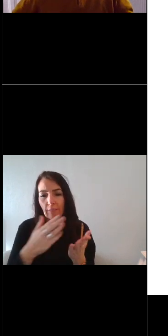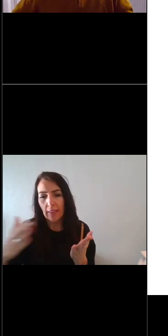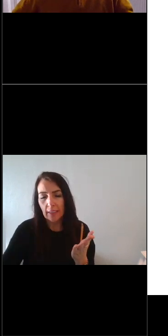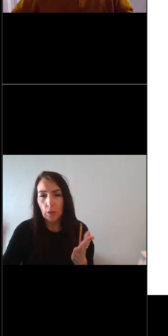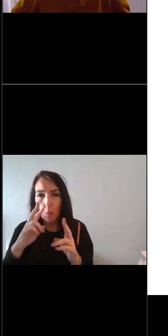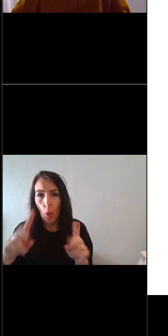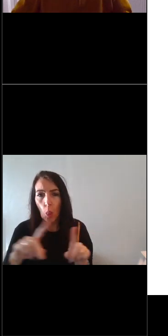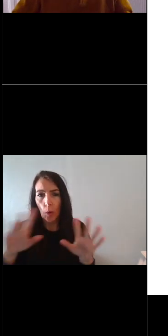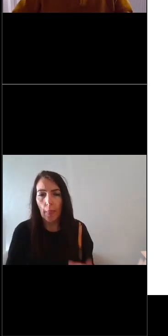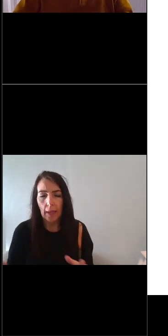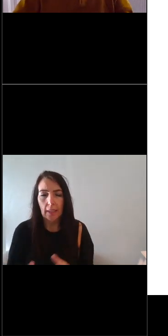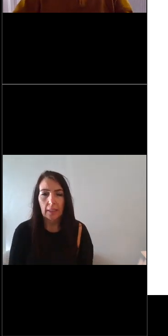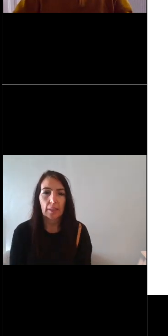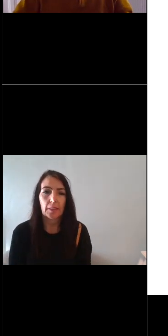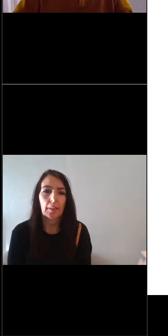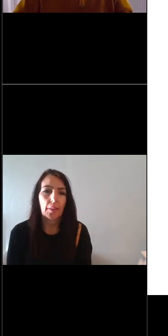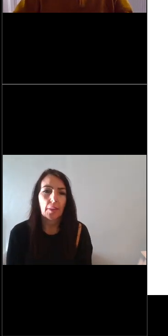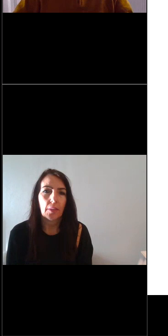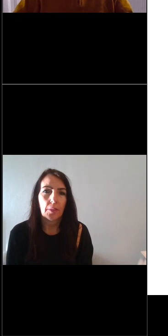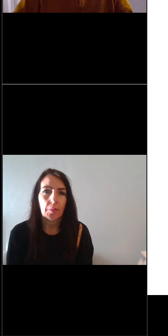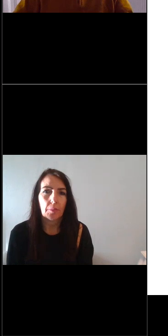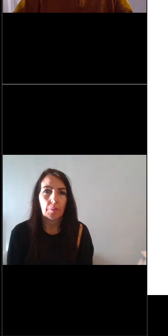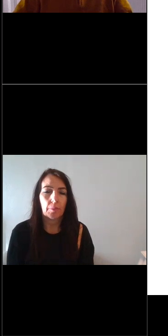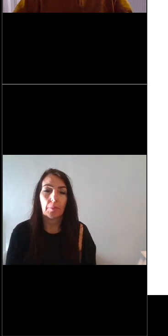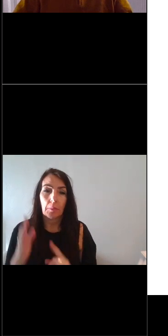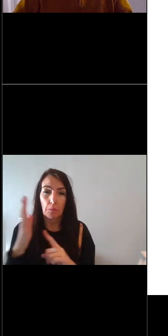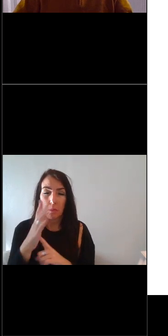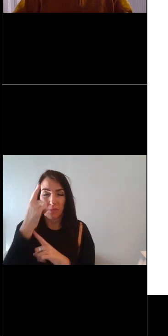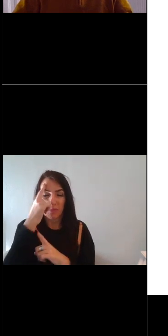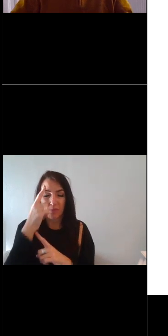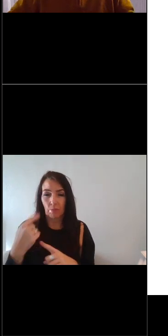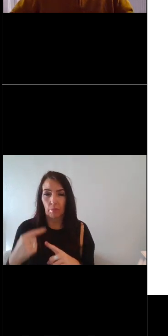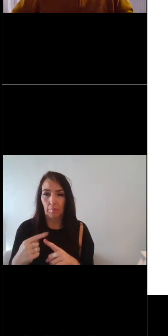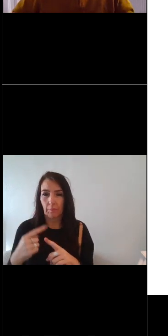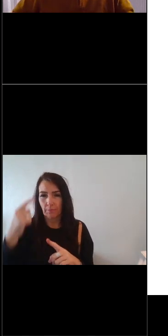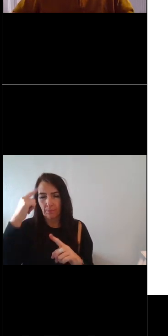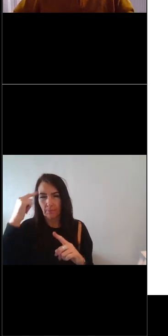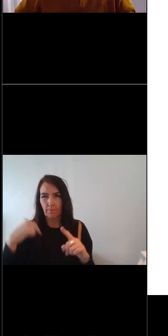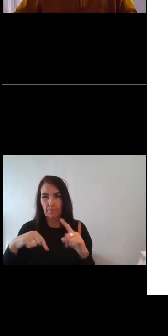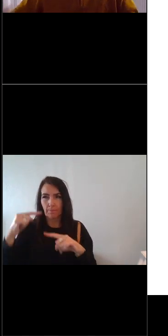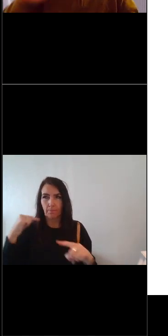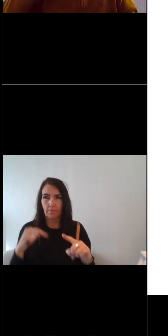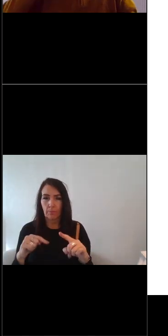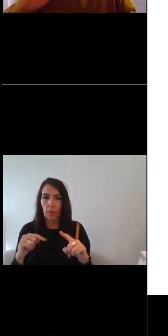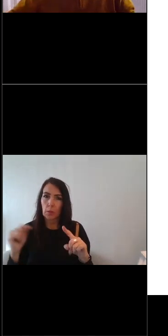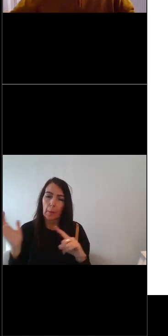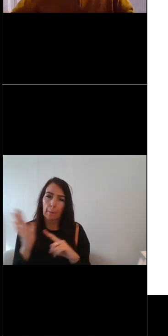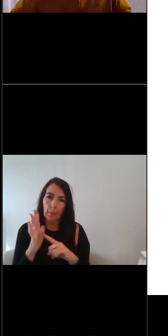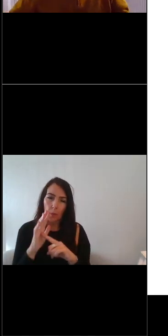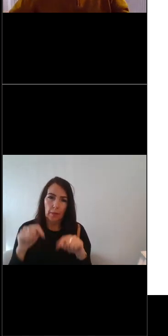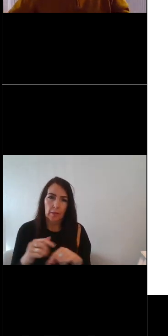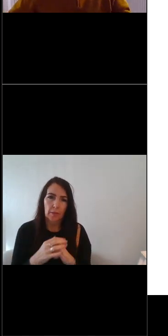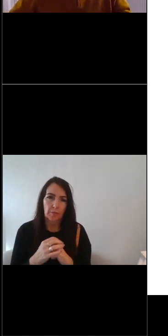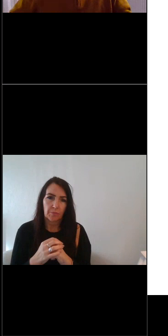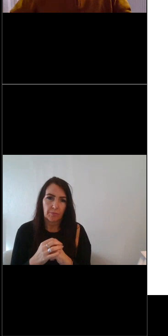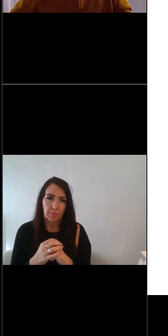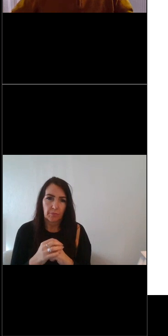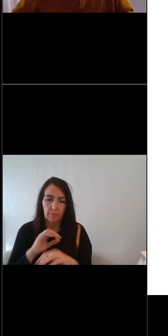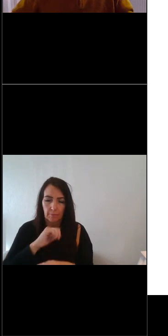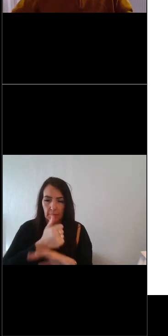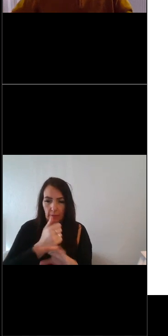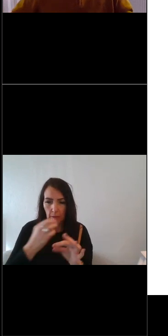end of things. And it's always important to start with the end in mind with these things. This is a really key point. Form your strategy with